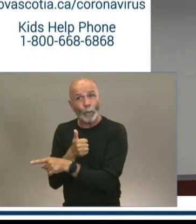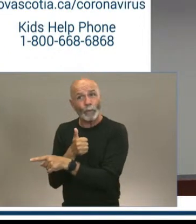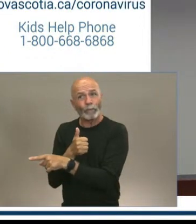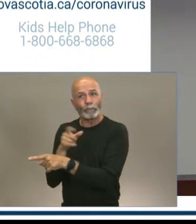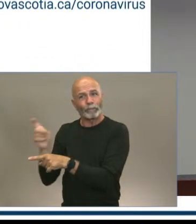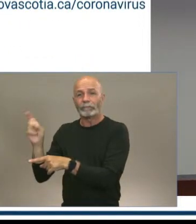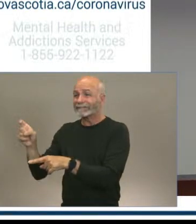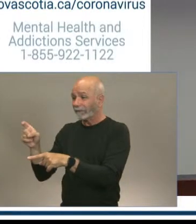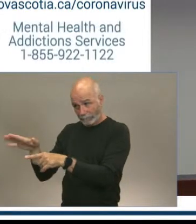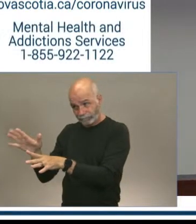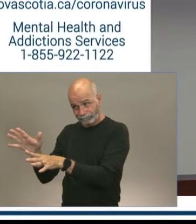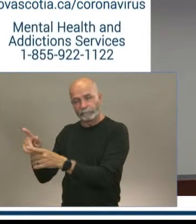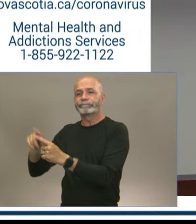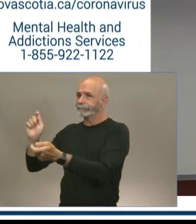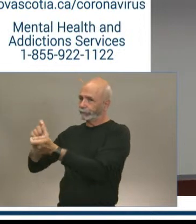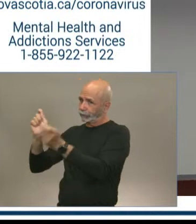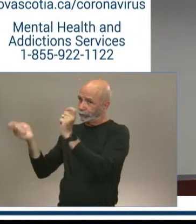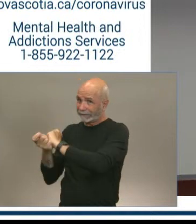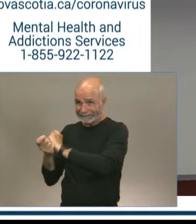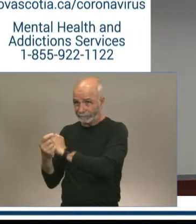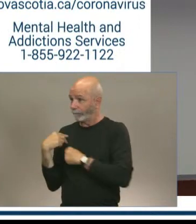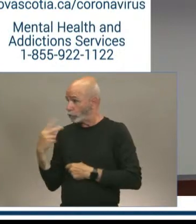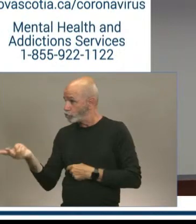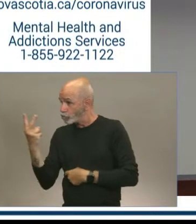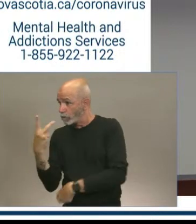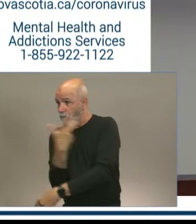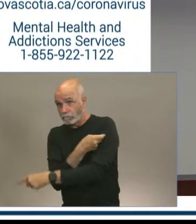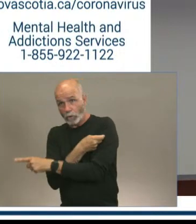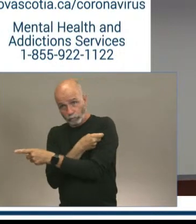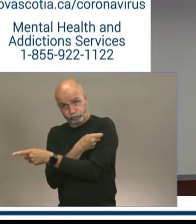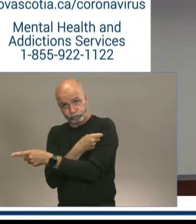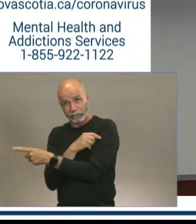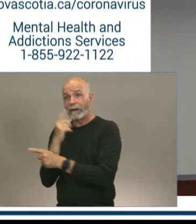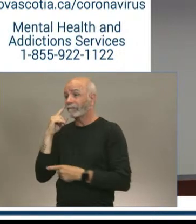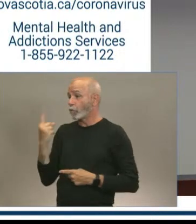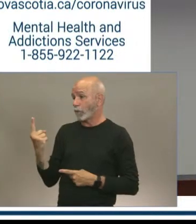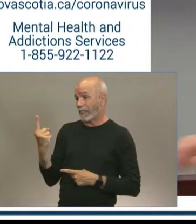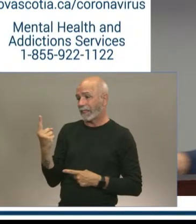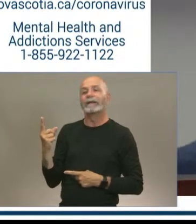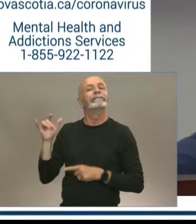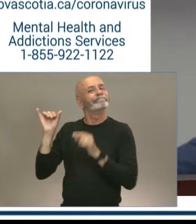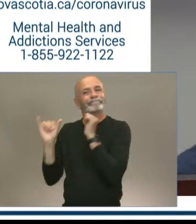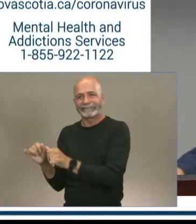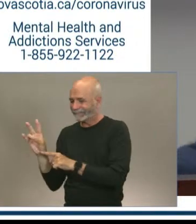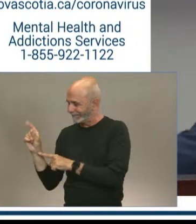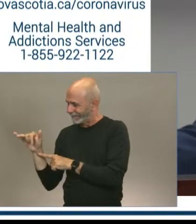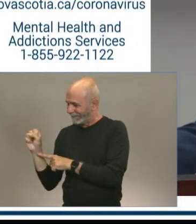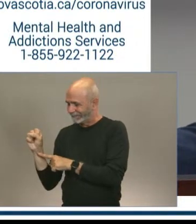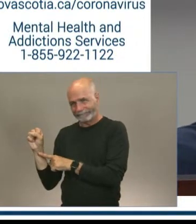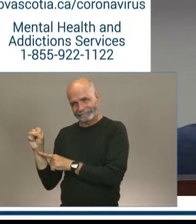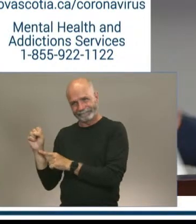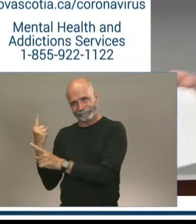status that I just outlined, and the testing as I outlined as well.